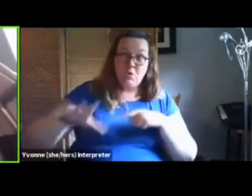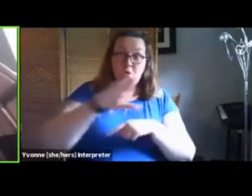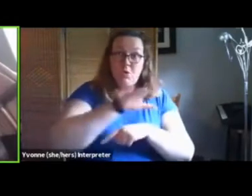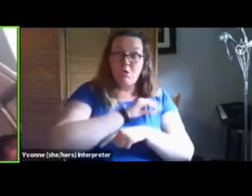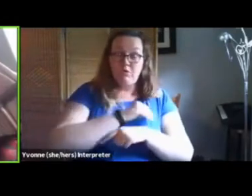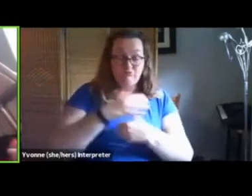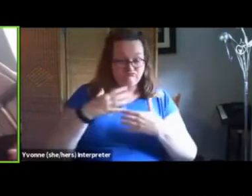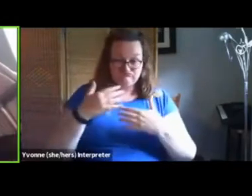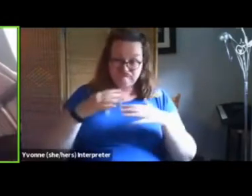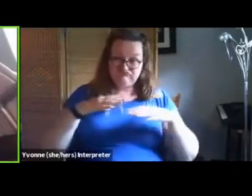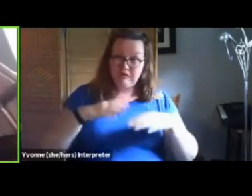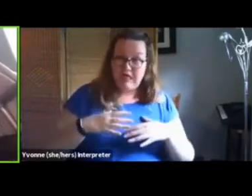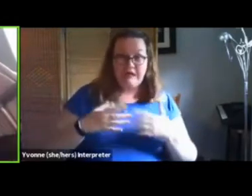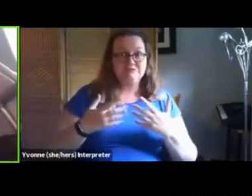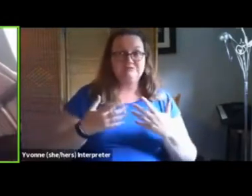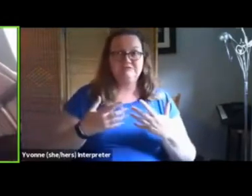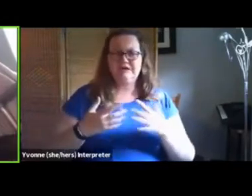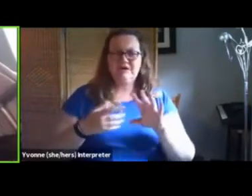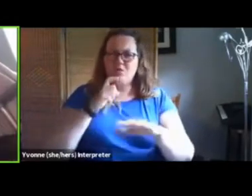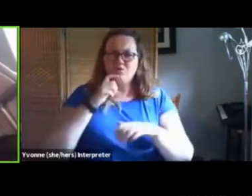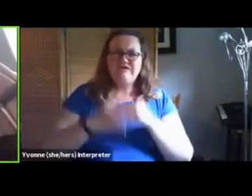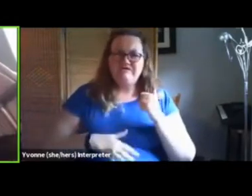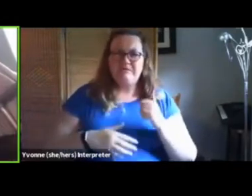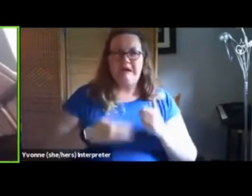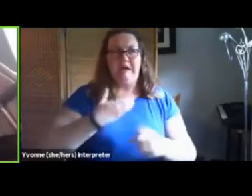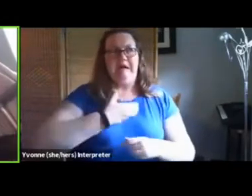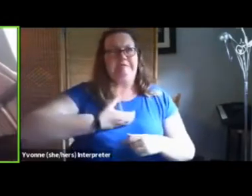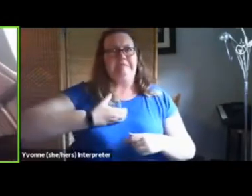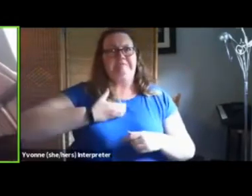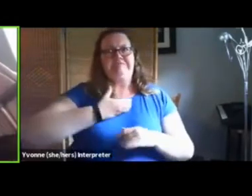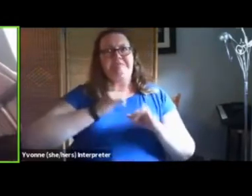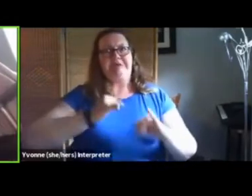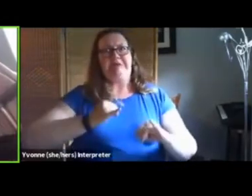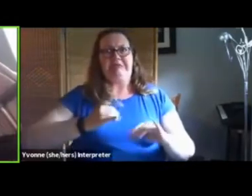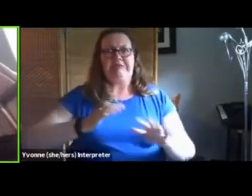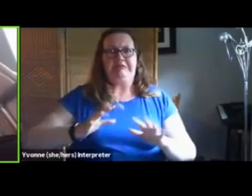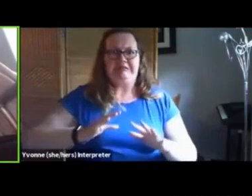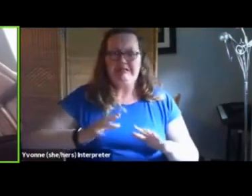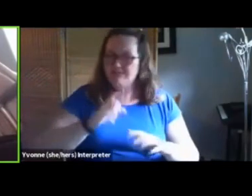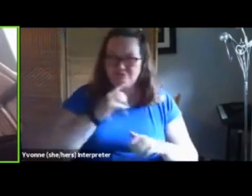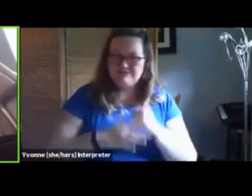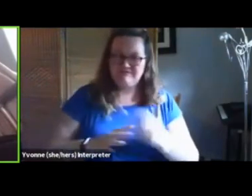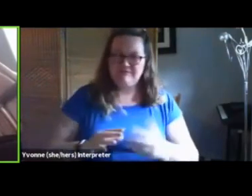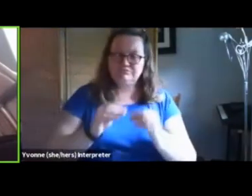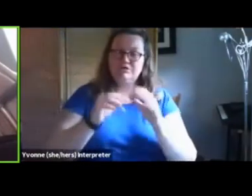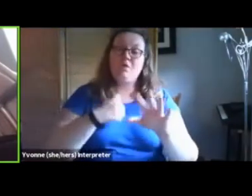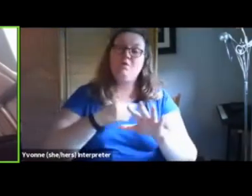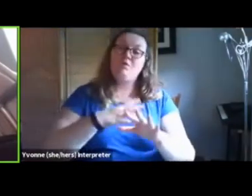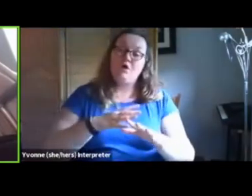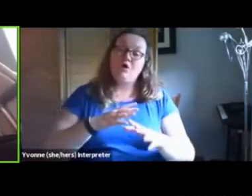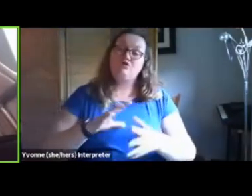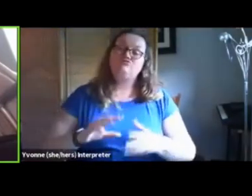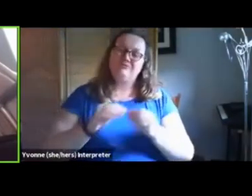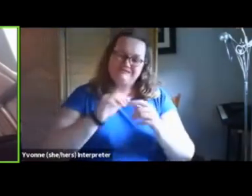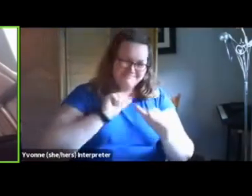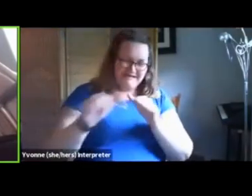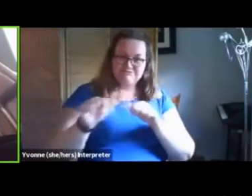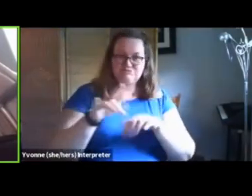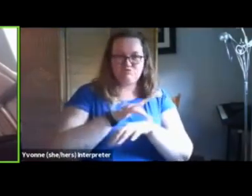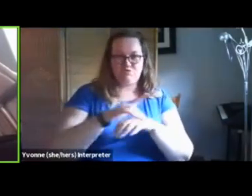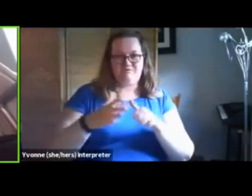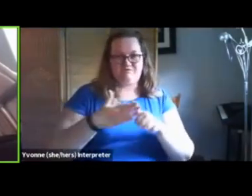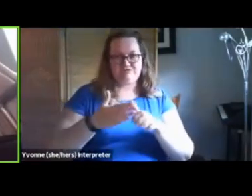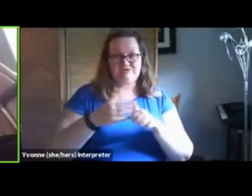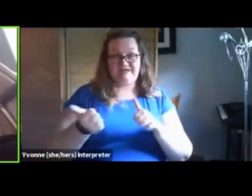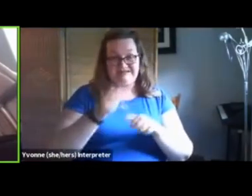an uncomfortable show. We just focused on making the best piece we could and then sharing that the same way each and every day